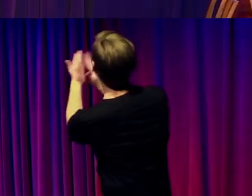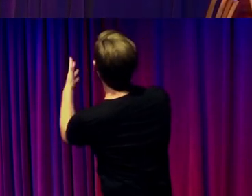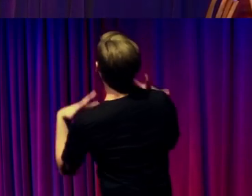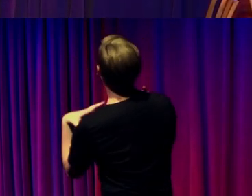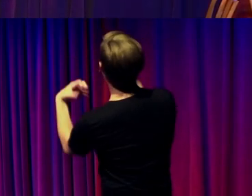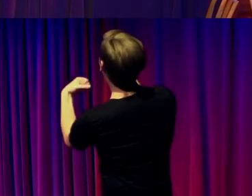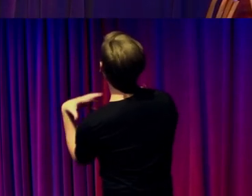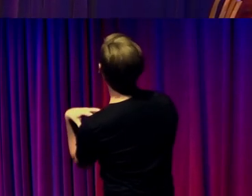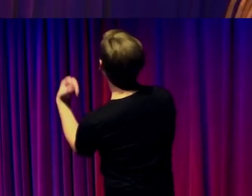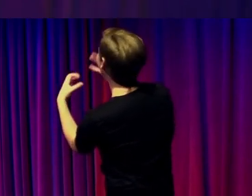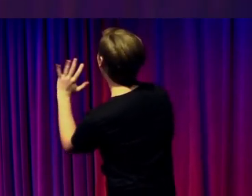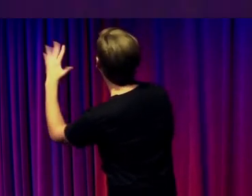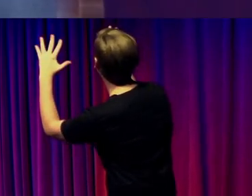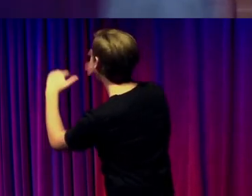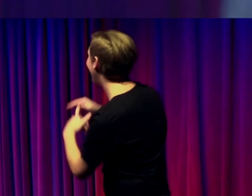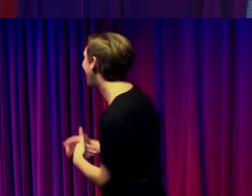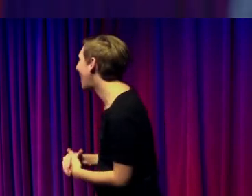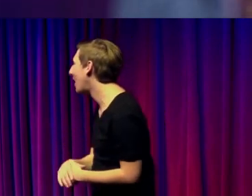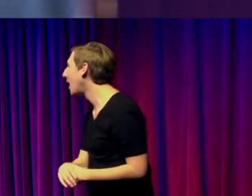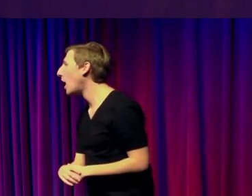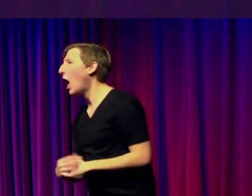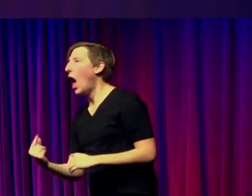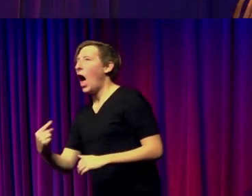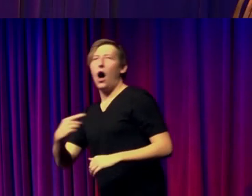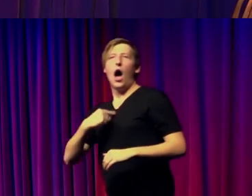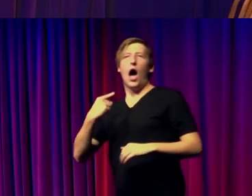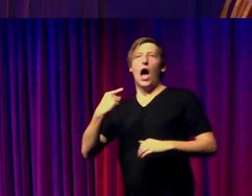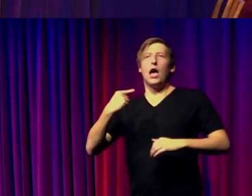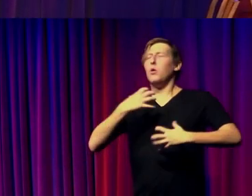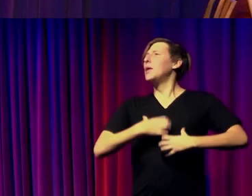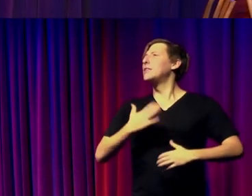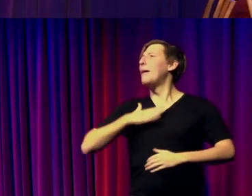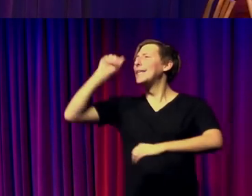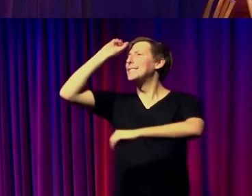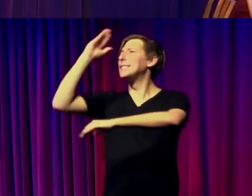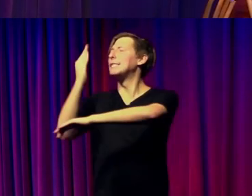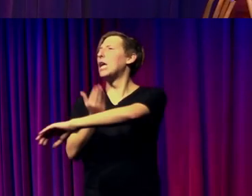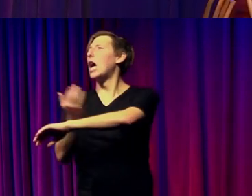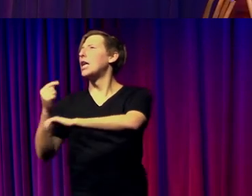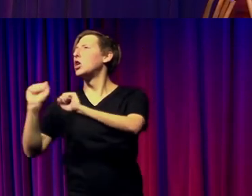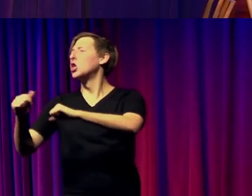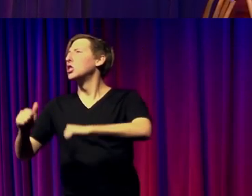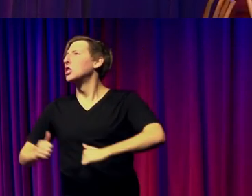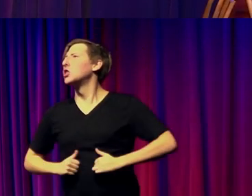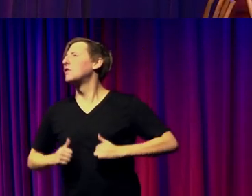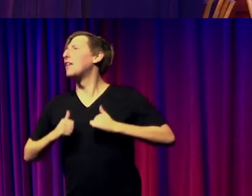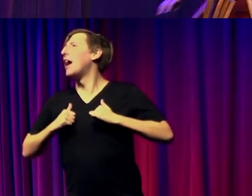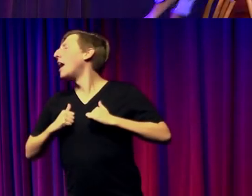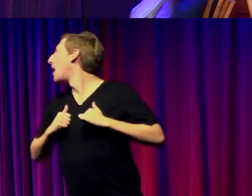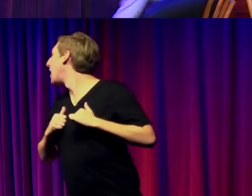I only wish that my son could survive. I didn't see the movie.